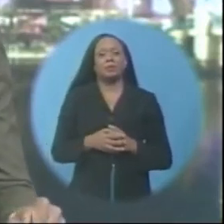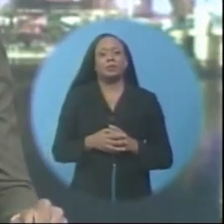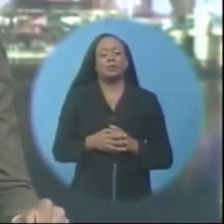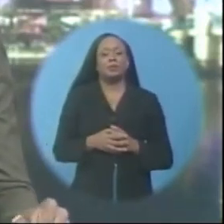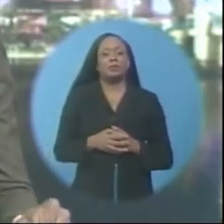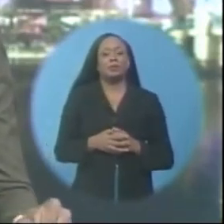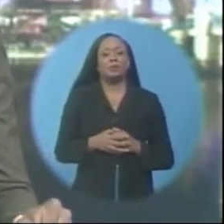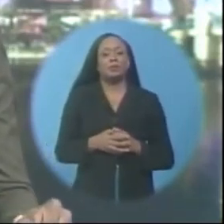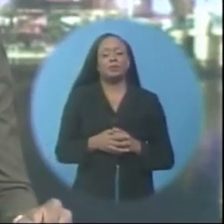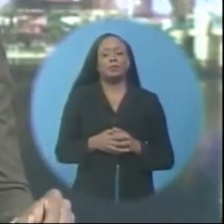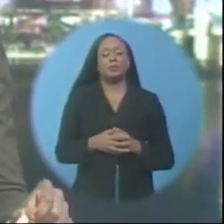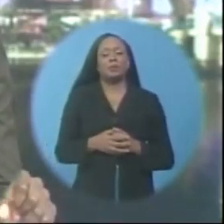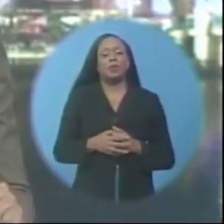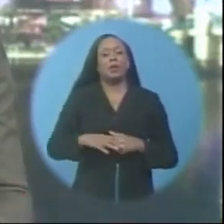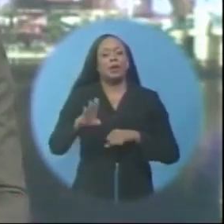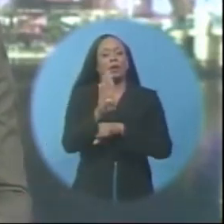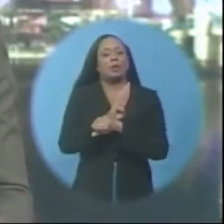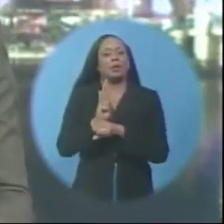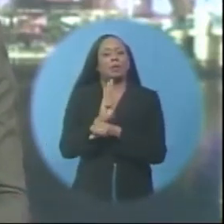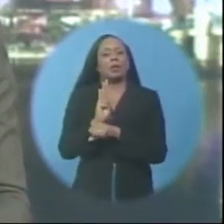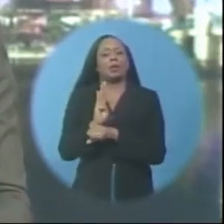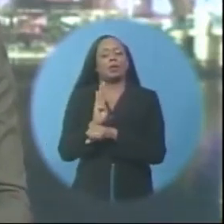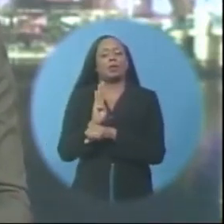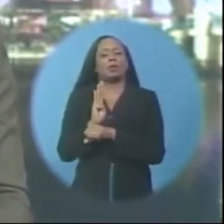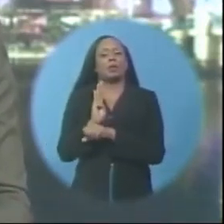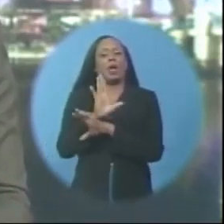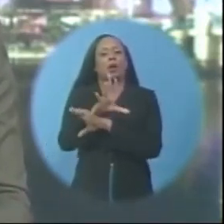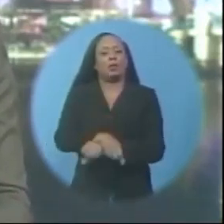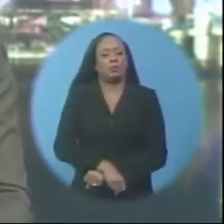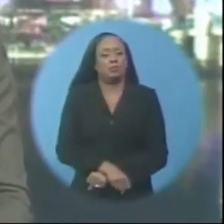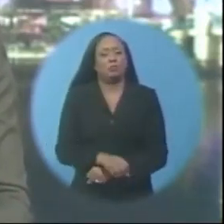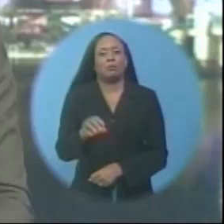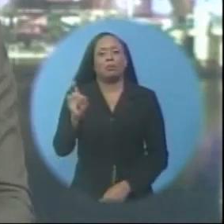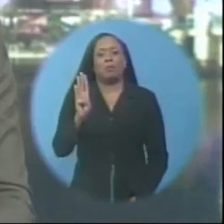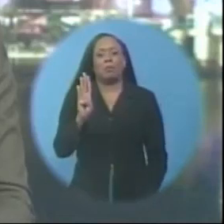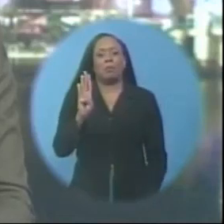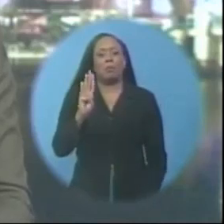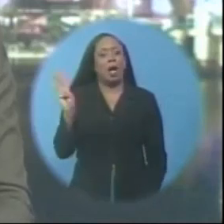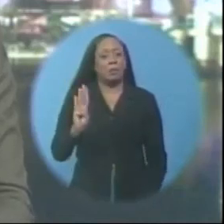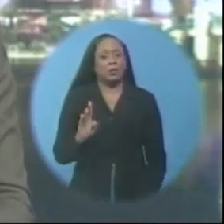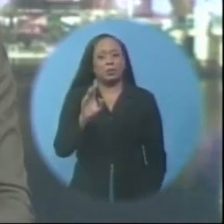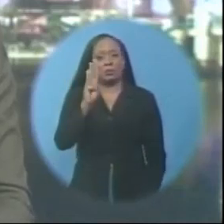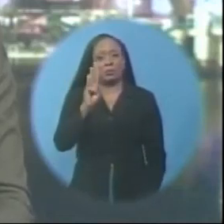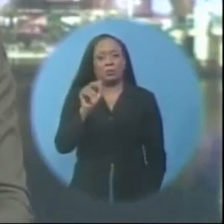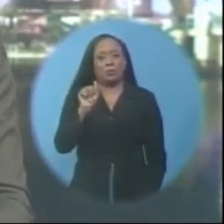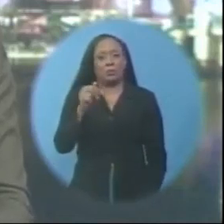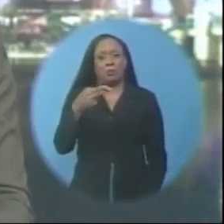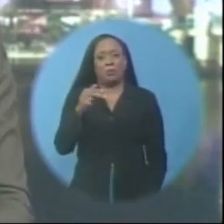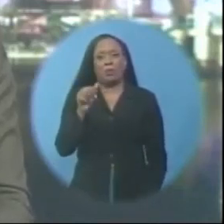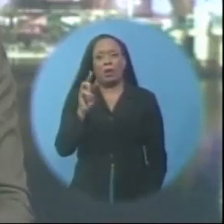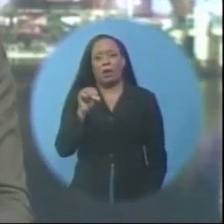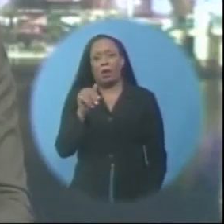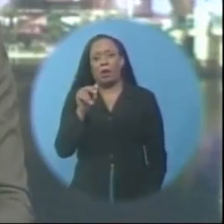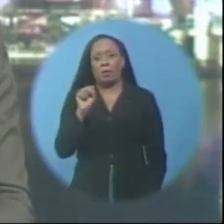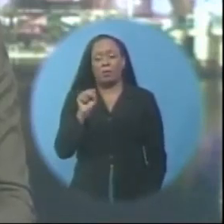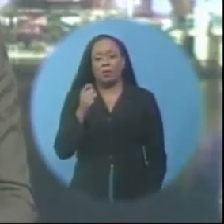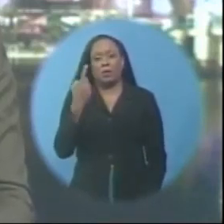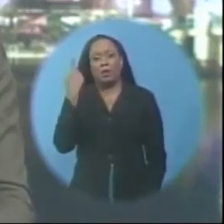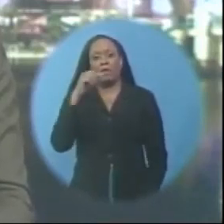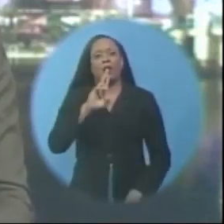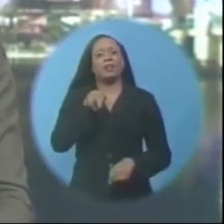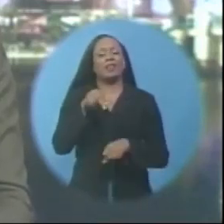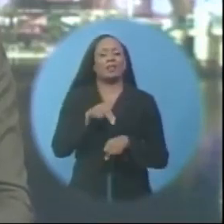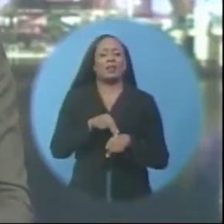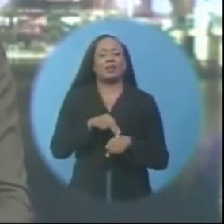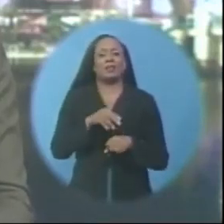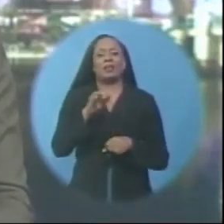Barbados has overtaken the Bahamas as the highest-ranked Caribbean country on the Quality of Nationality Index.